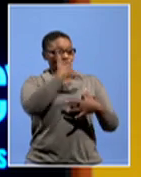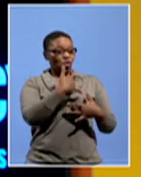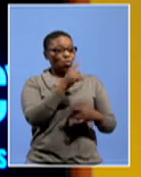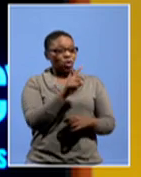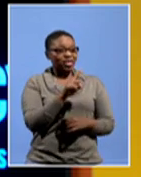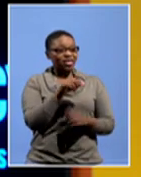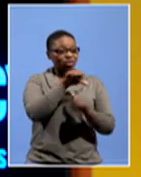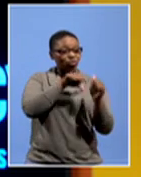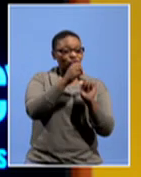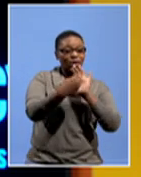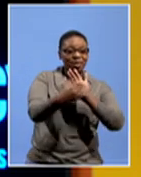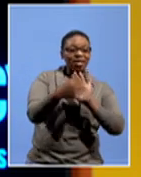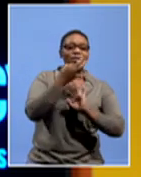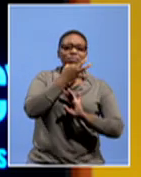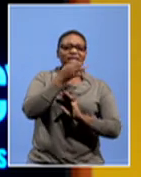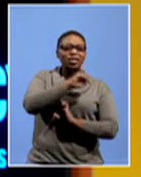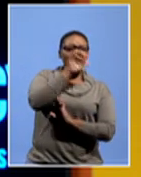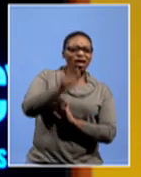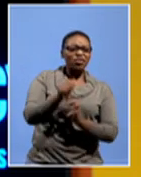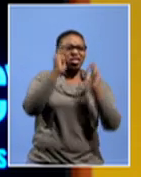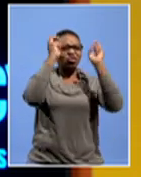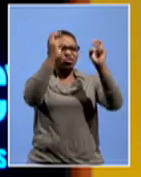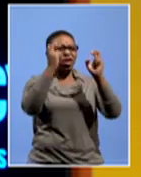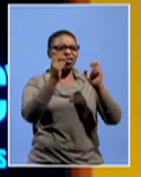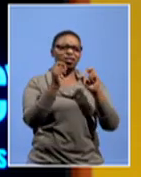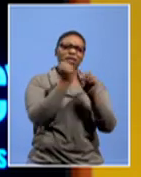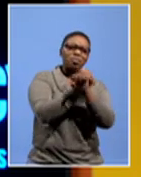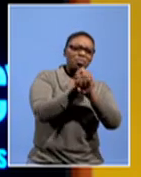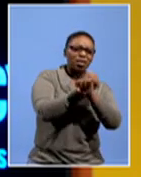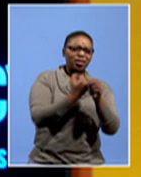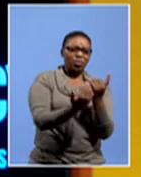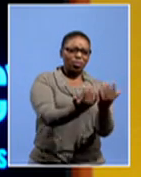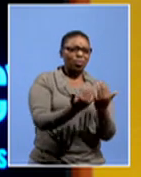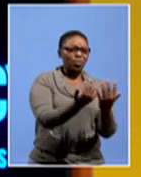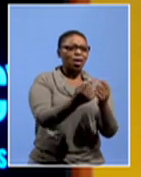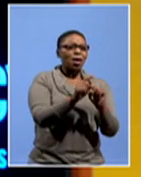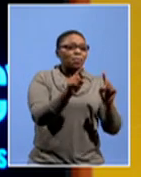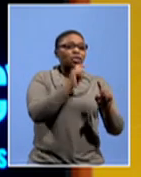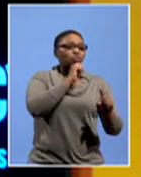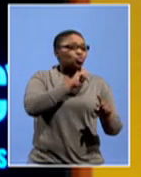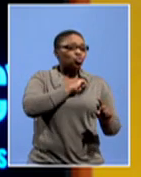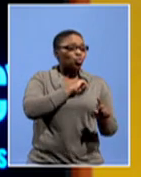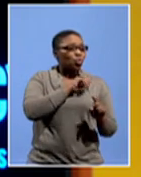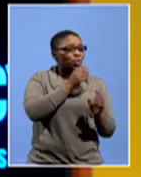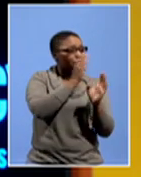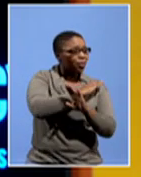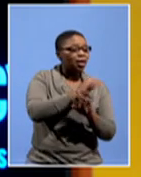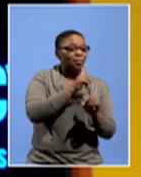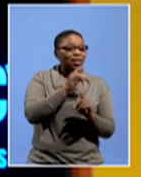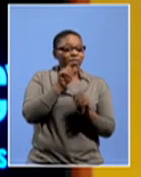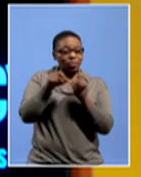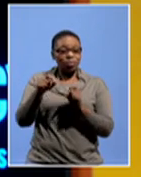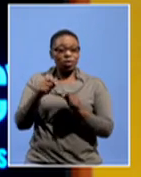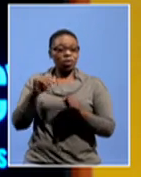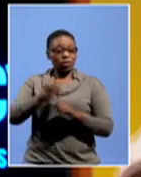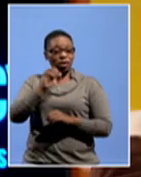South African trucks and buses were being burnt on the other side of the Beit Bridge, when in fact it wasn't true. But already it fueled a response in